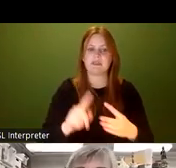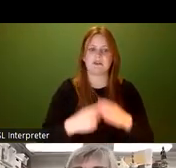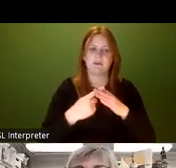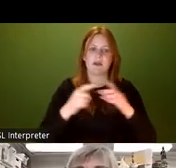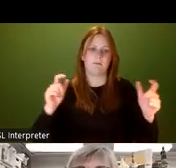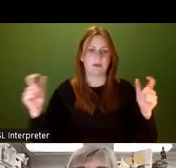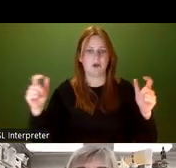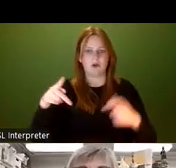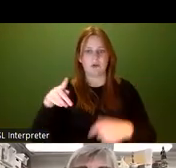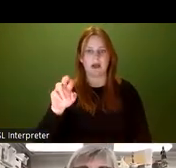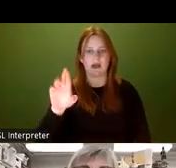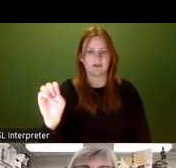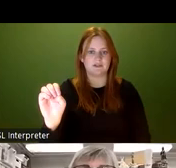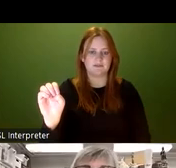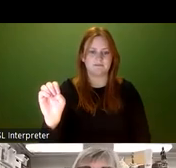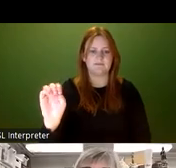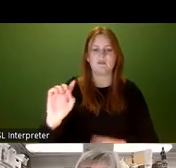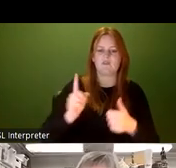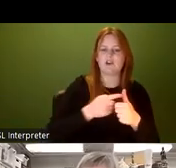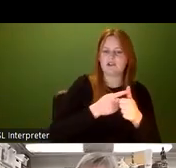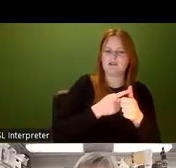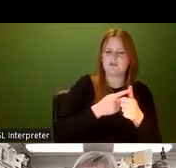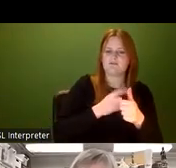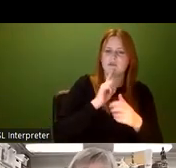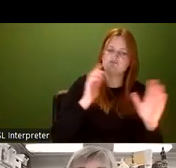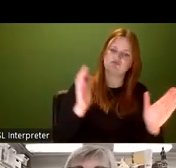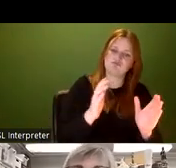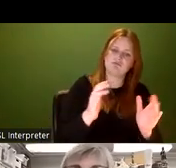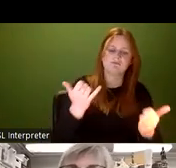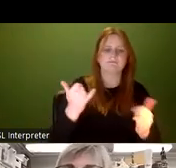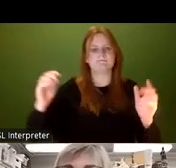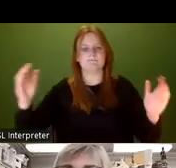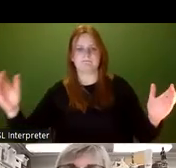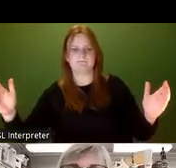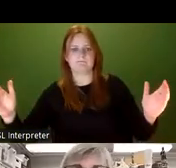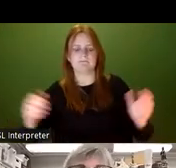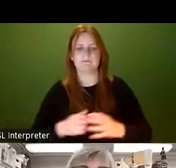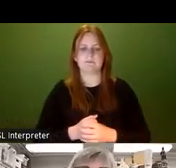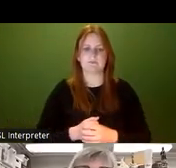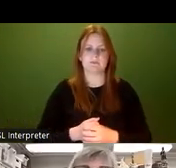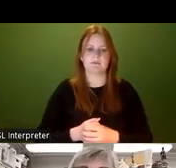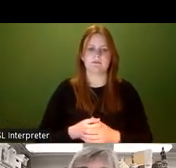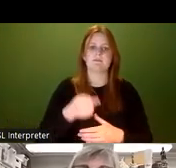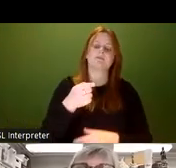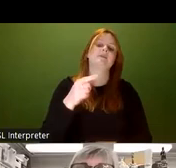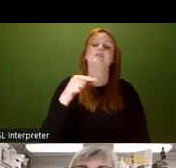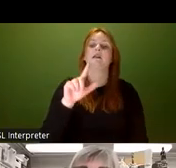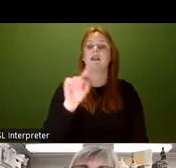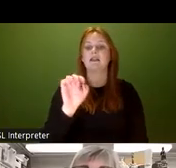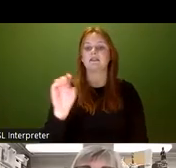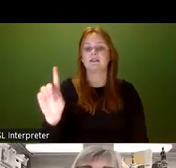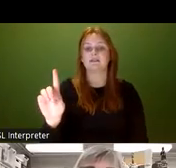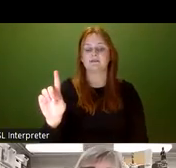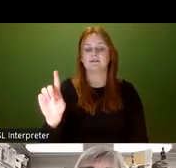ones were really the maquettes. And here it has been bisqued and glazed. So